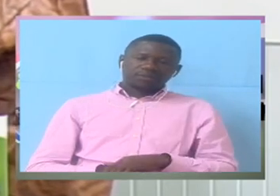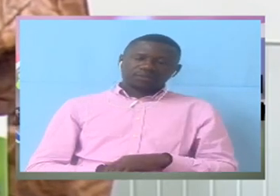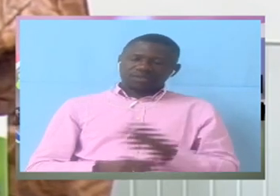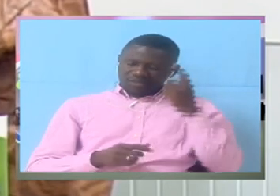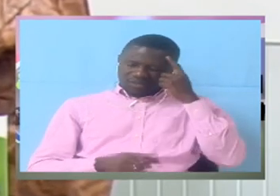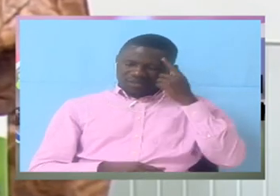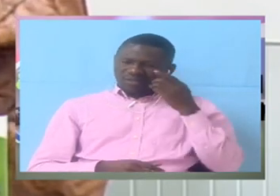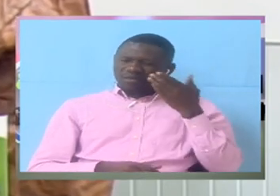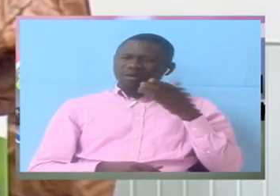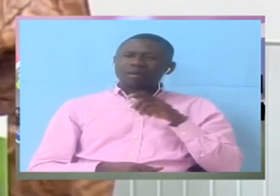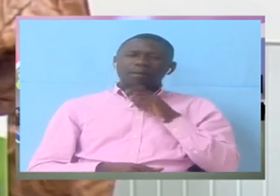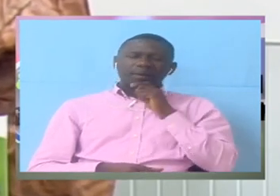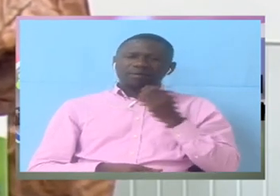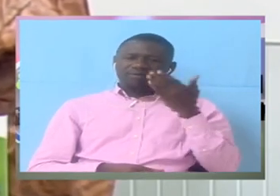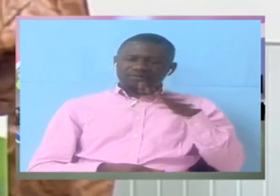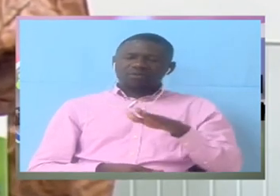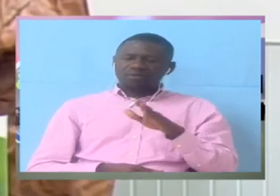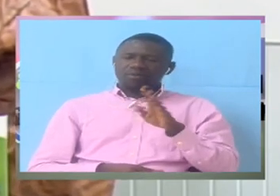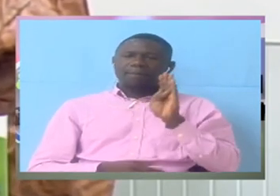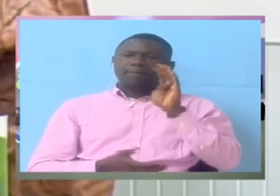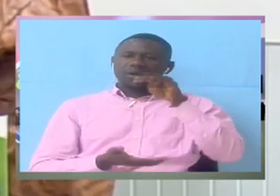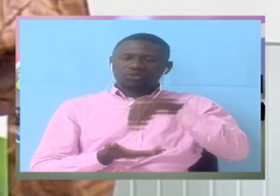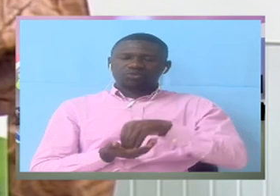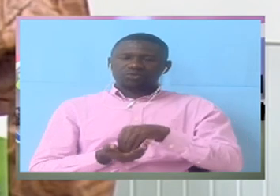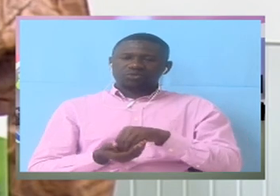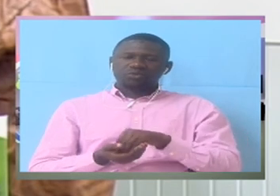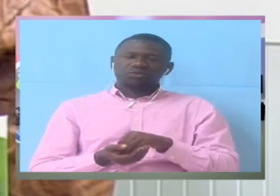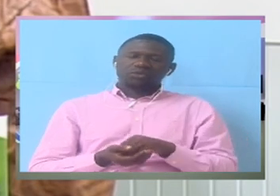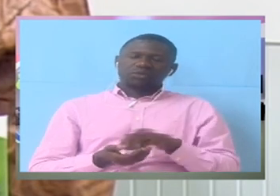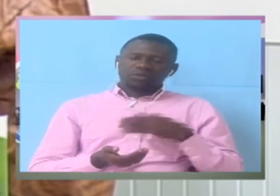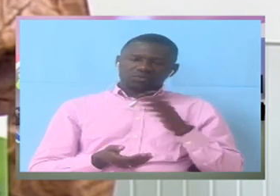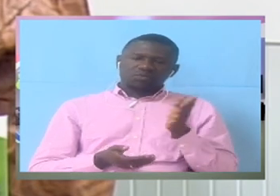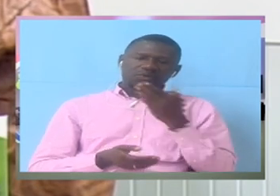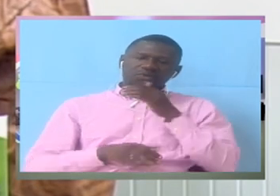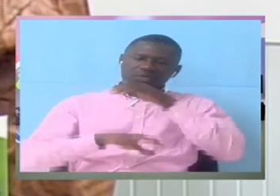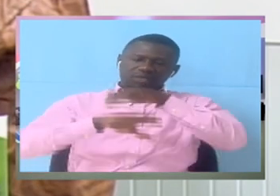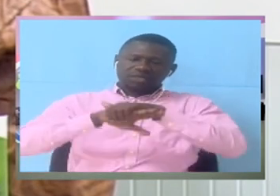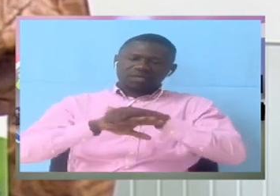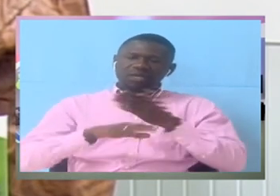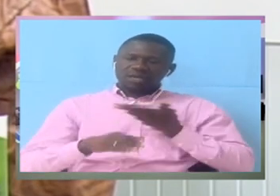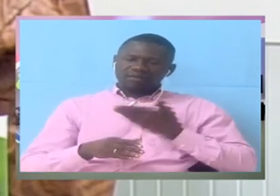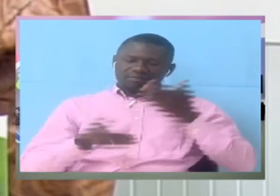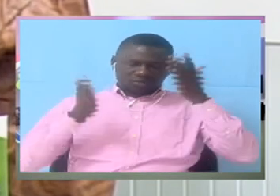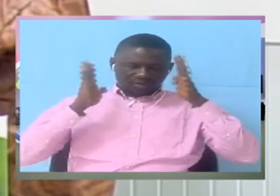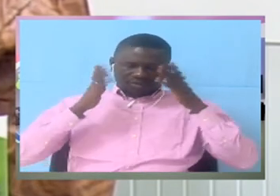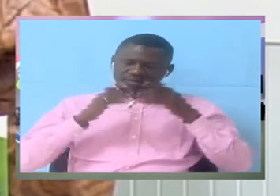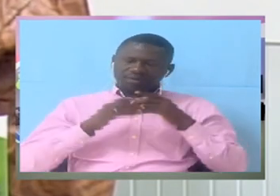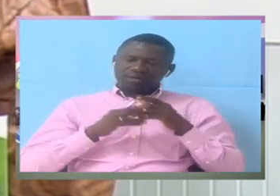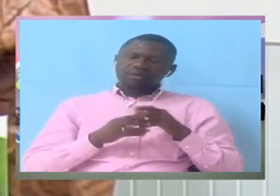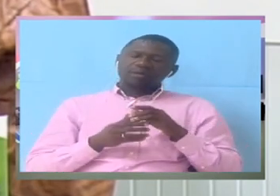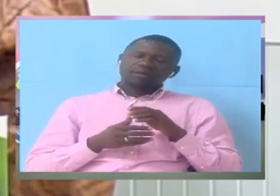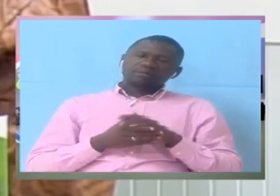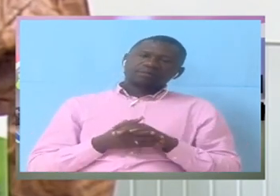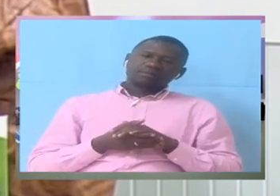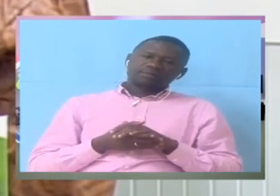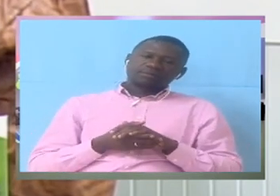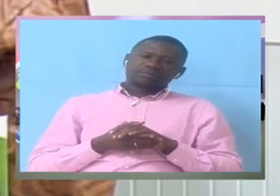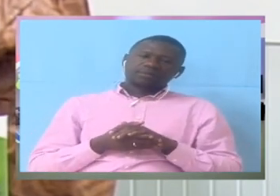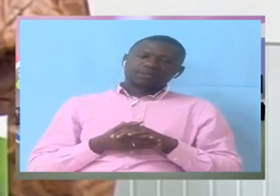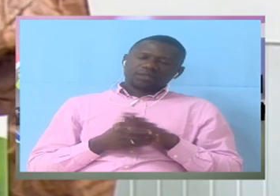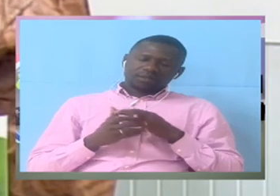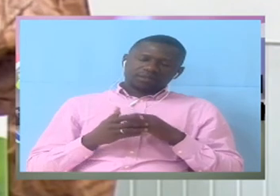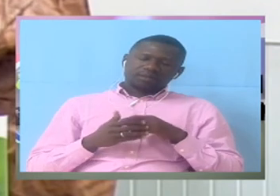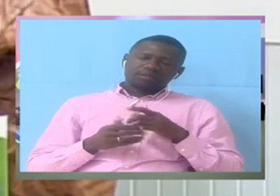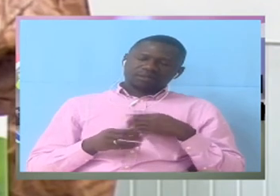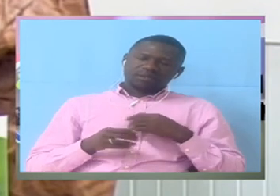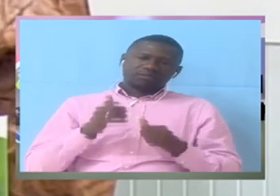I think he was a Ban Julian who went to England, had a problem. David Coleman. He was a former